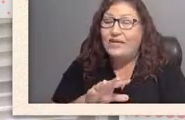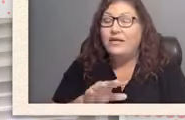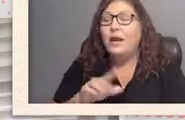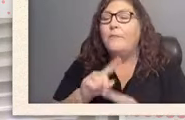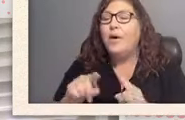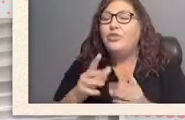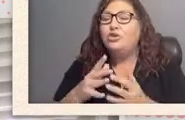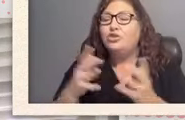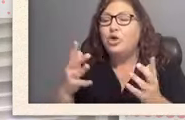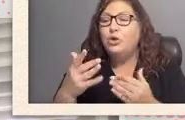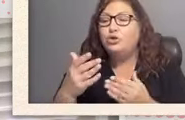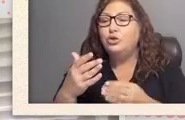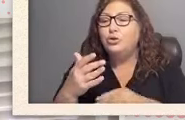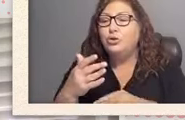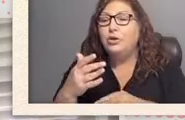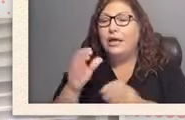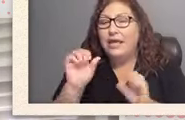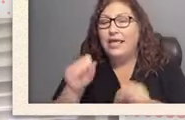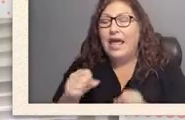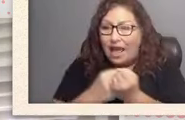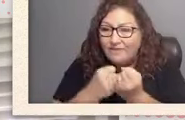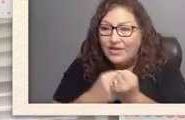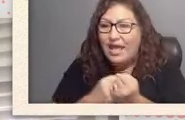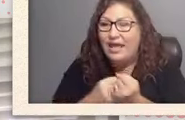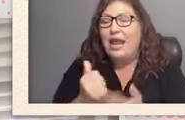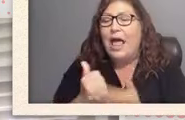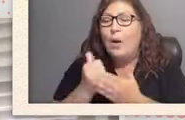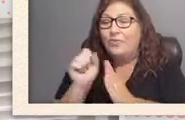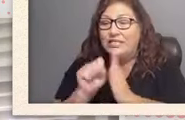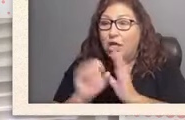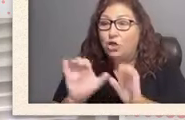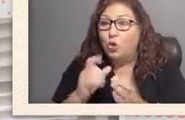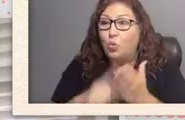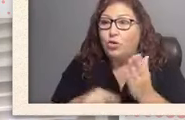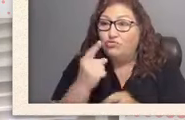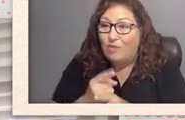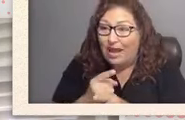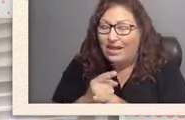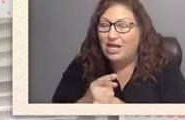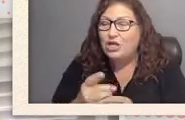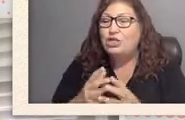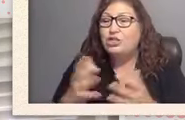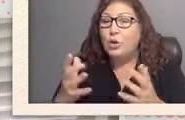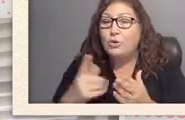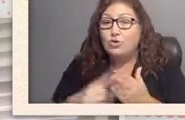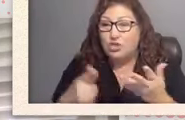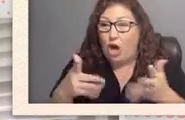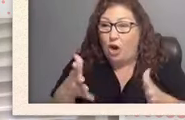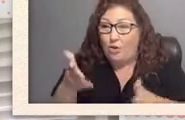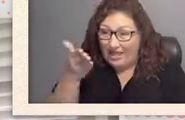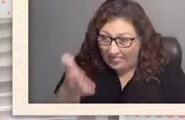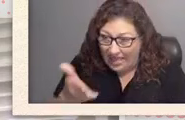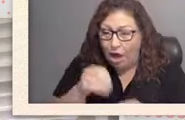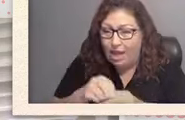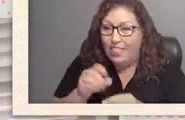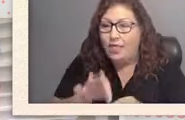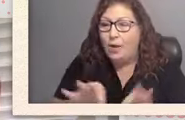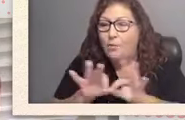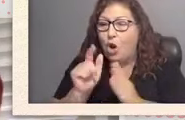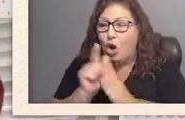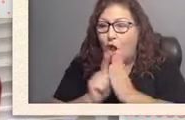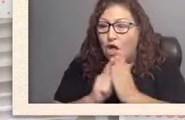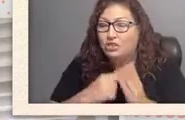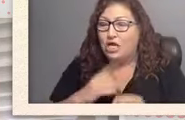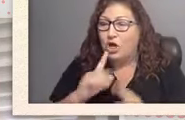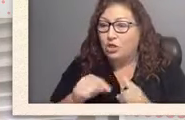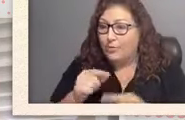the state do what's right here. So much of what already exists in those important laws I talked about earlier, as well